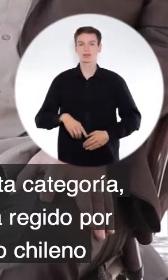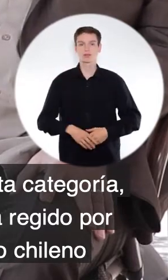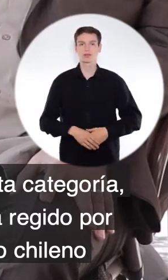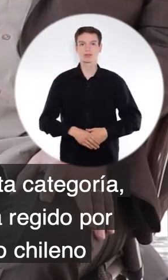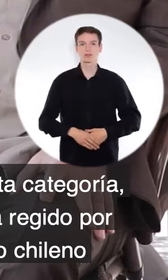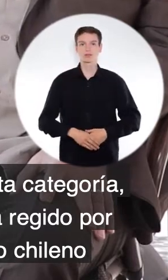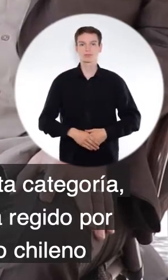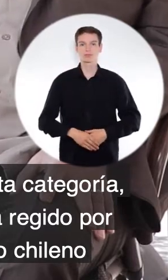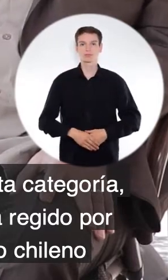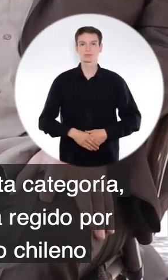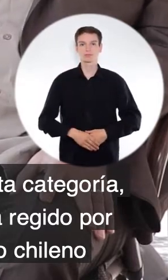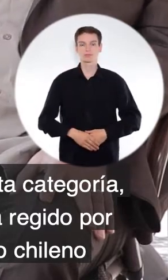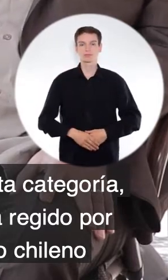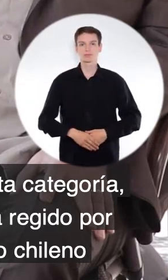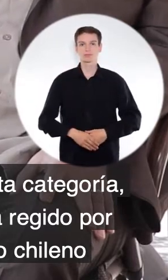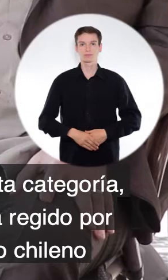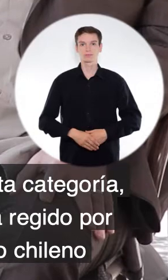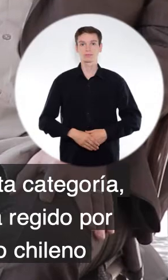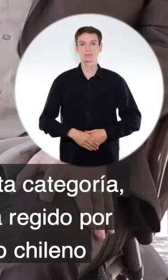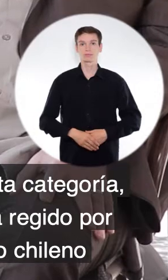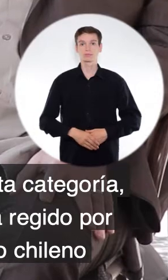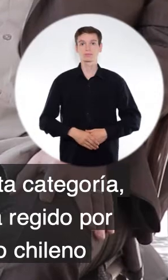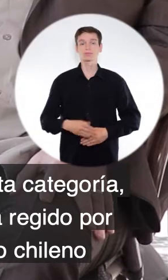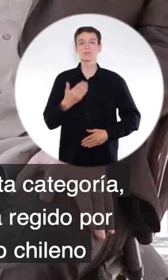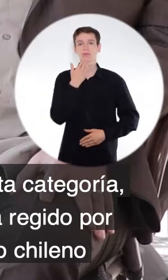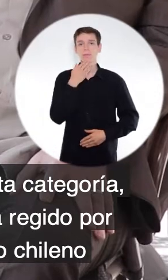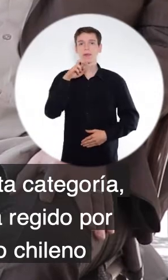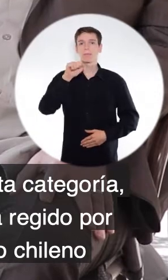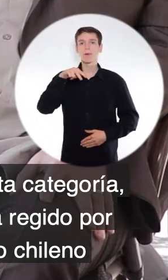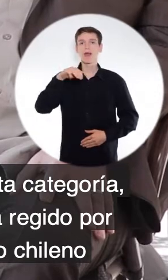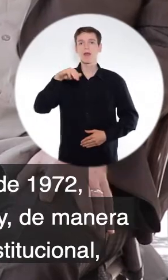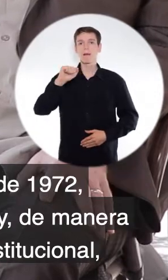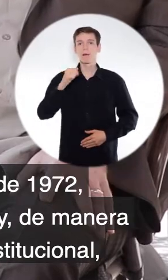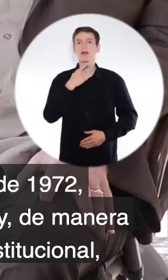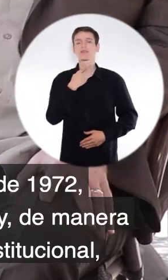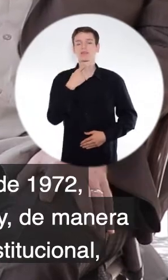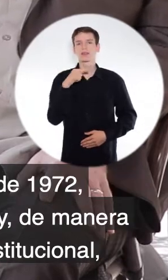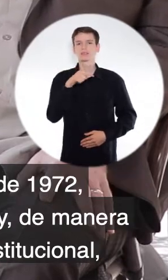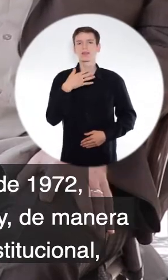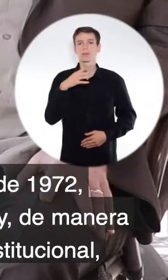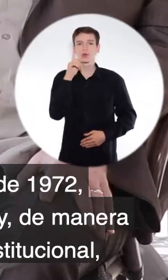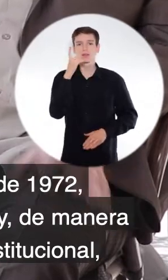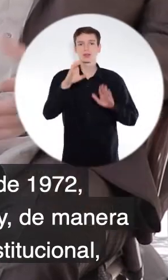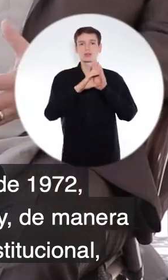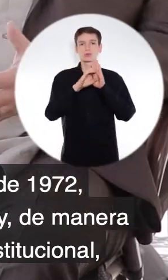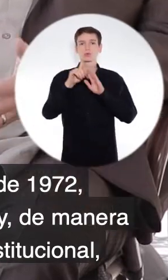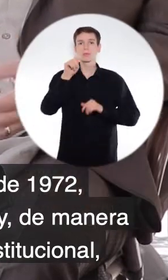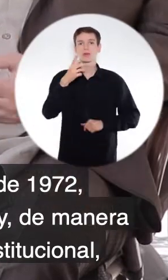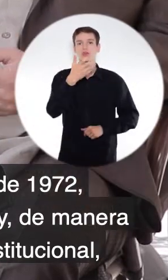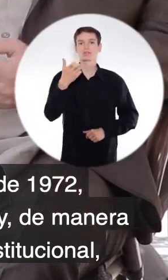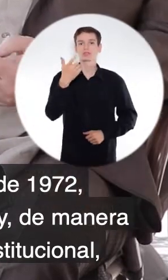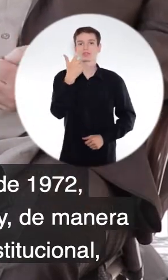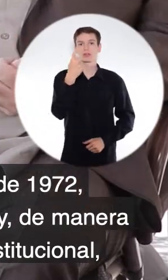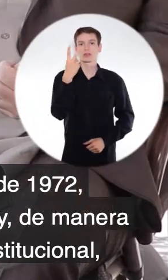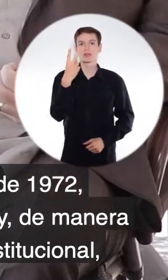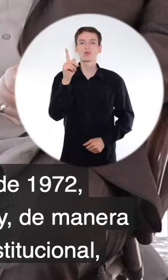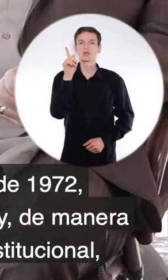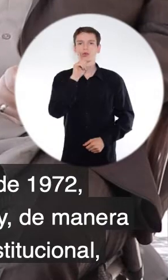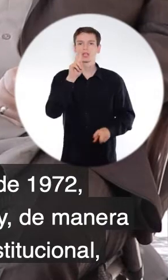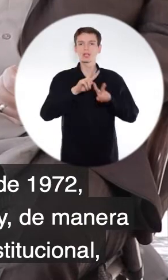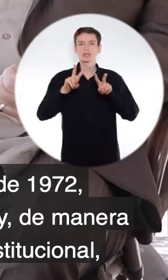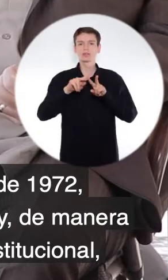a military constitution, somewhat similar to here in Chile. Panama today, interestingly, is governed